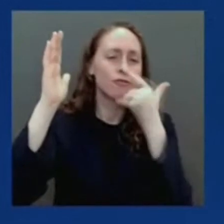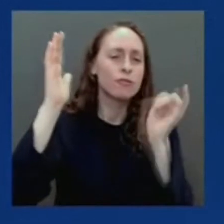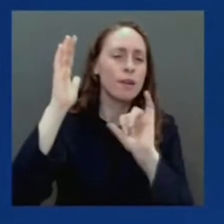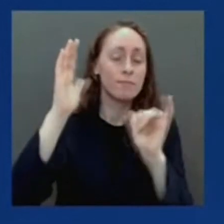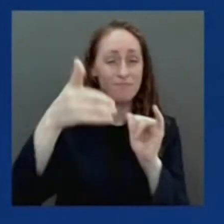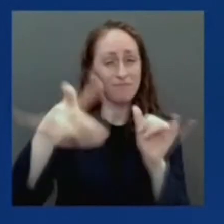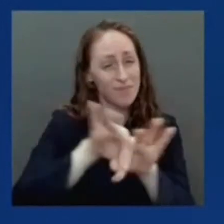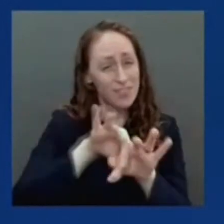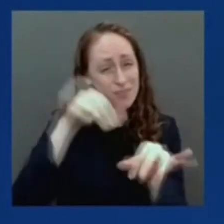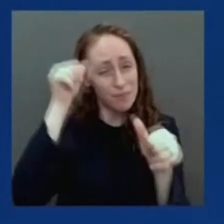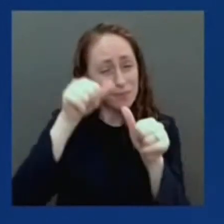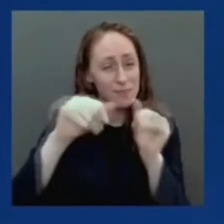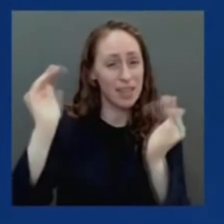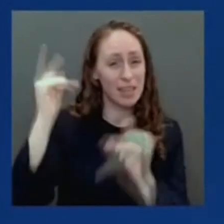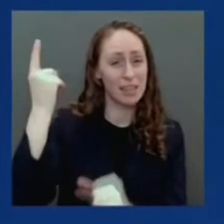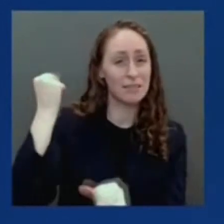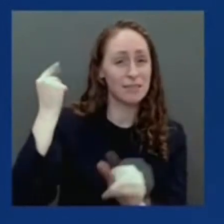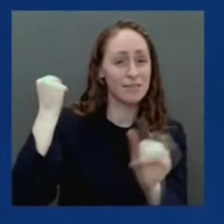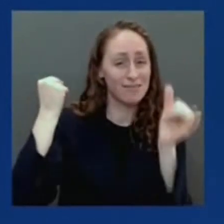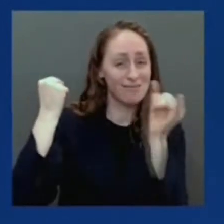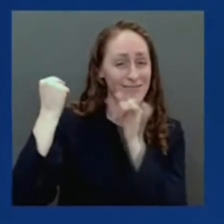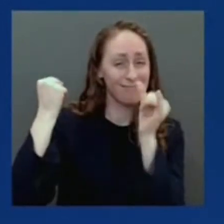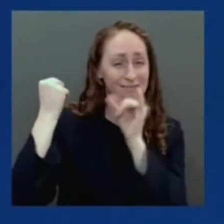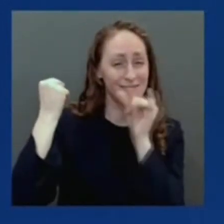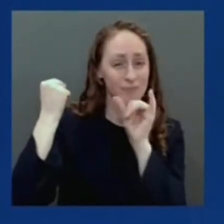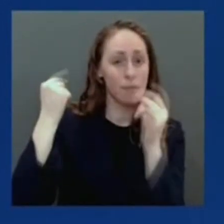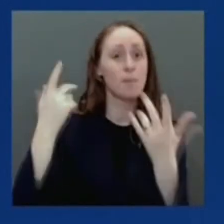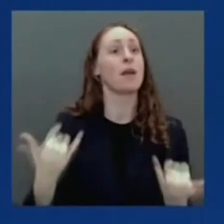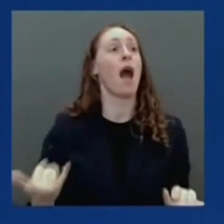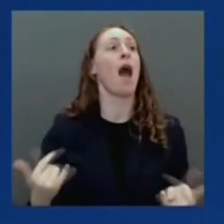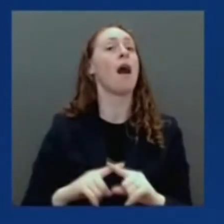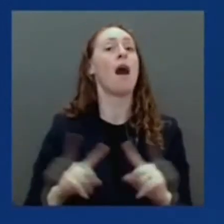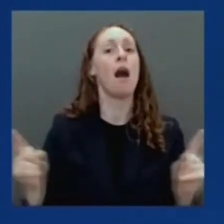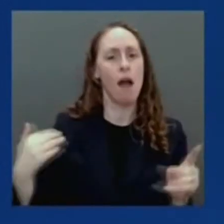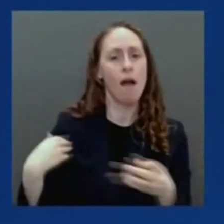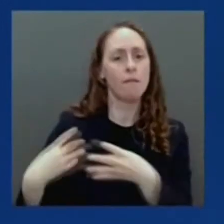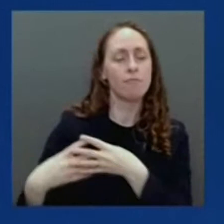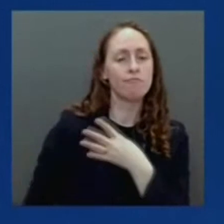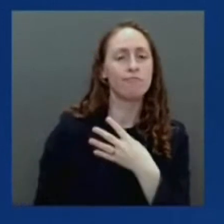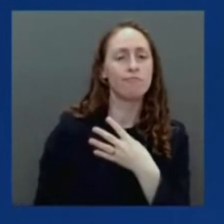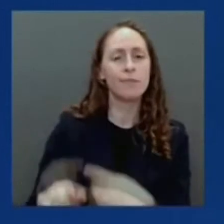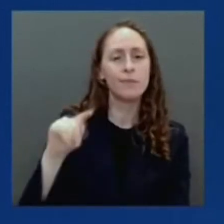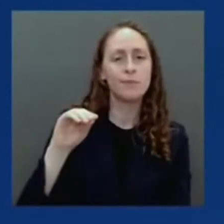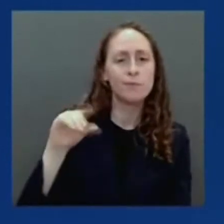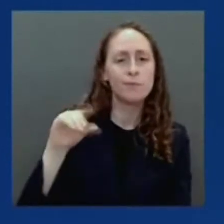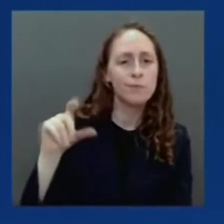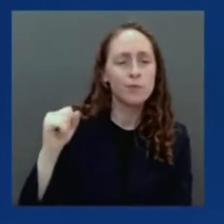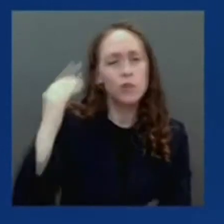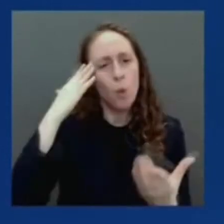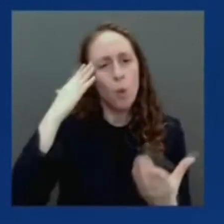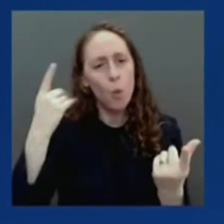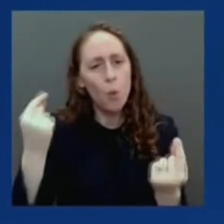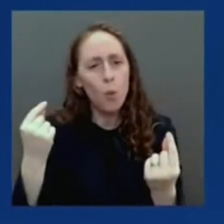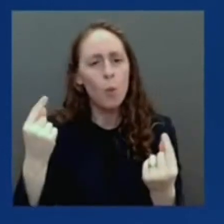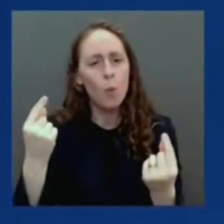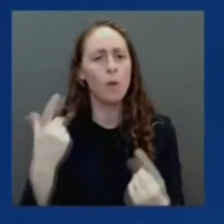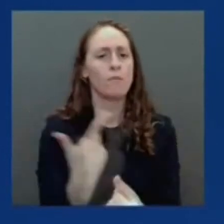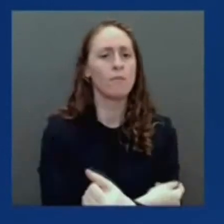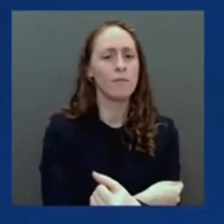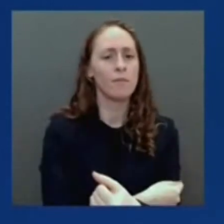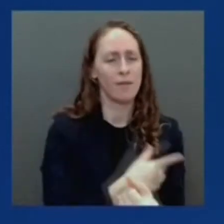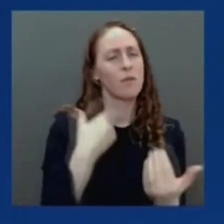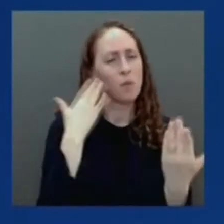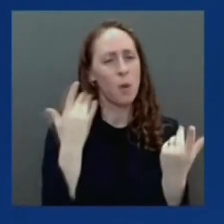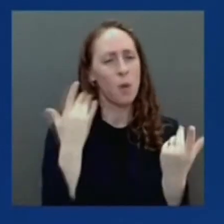The vaccines and the effectiveness that we've talked about, particularly with boosters that offer the highest level of protection, a